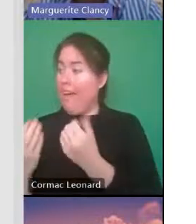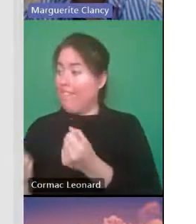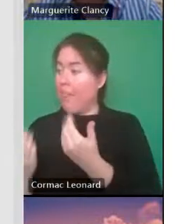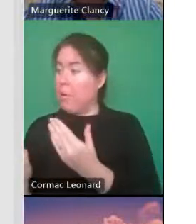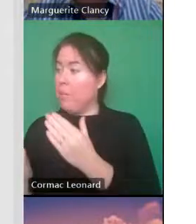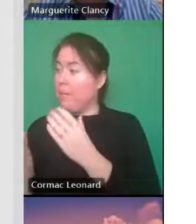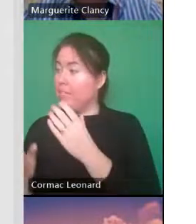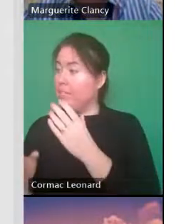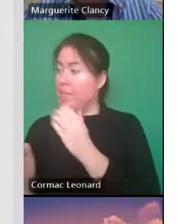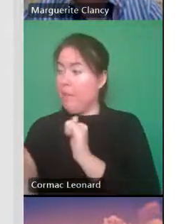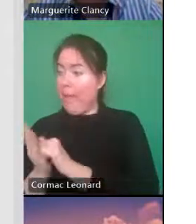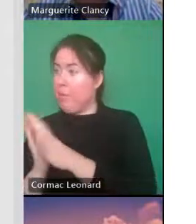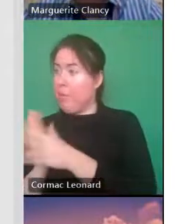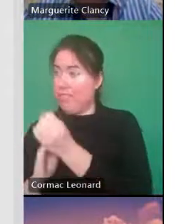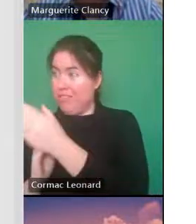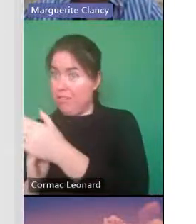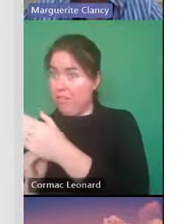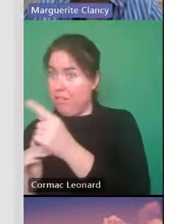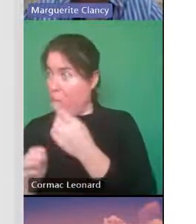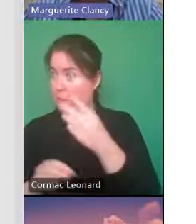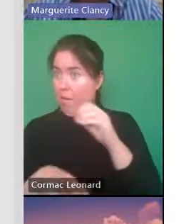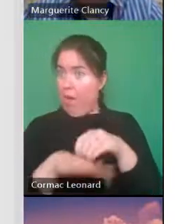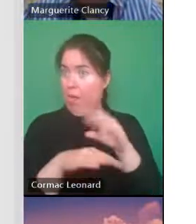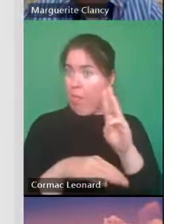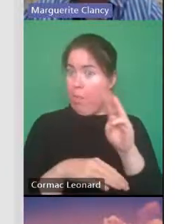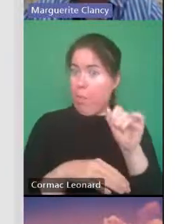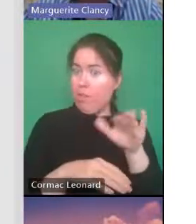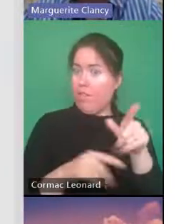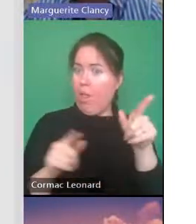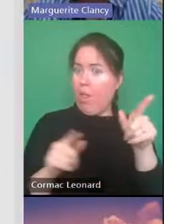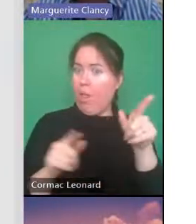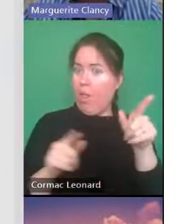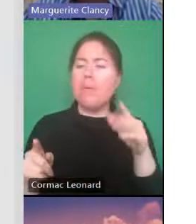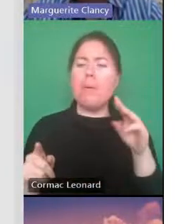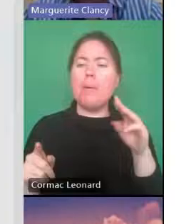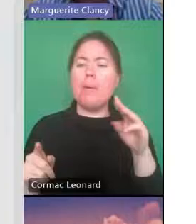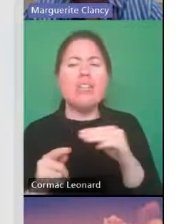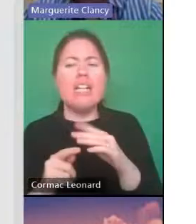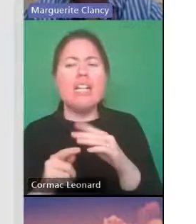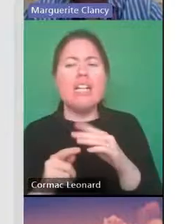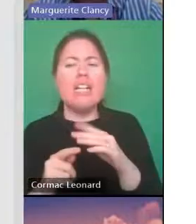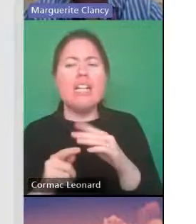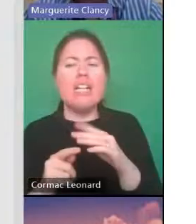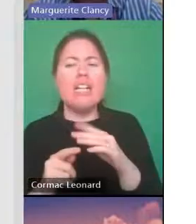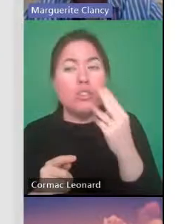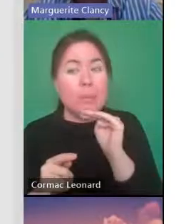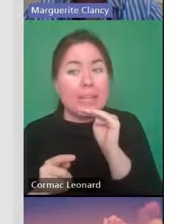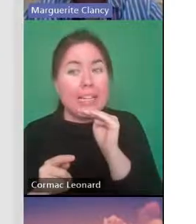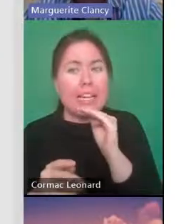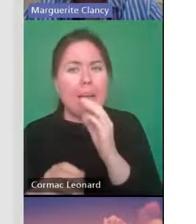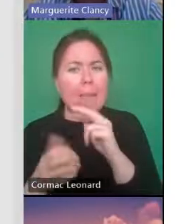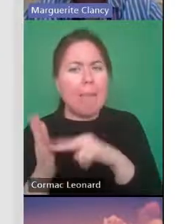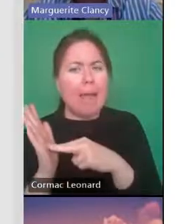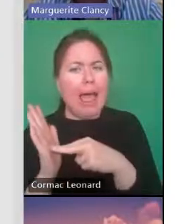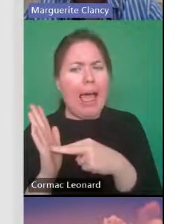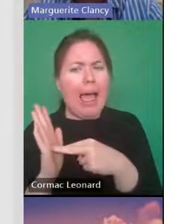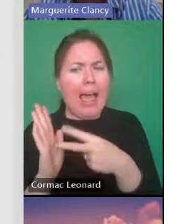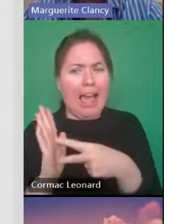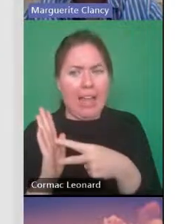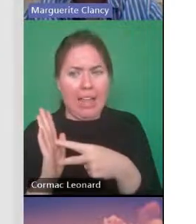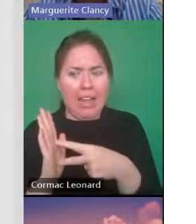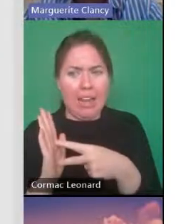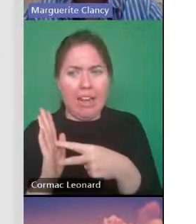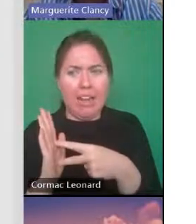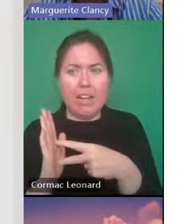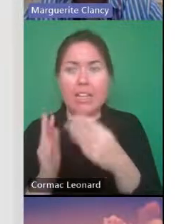Marguerite, I might ask her, Marguerite, to respond to that. I don't understand in terms of plans. Again, that would seem